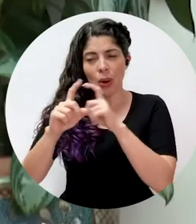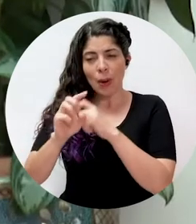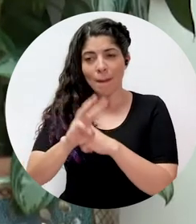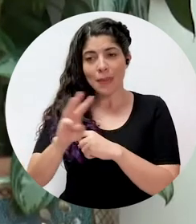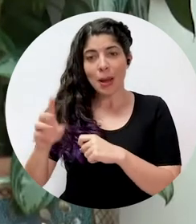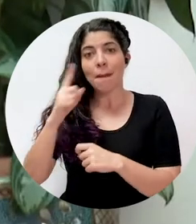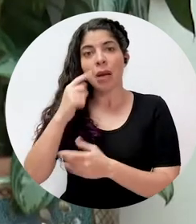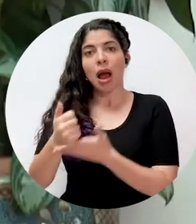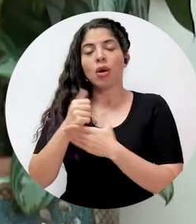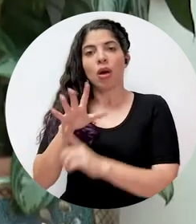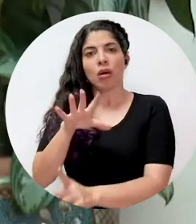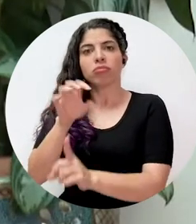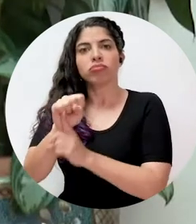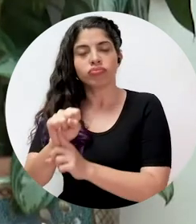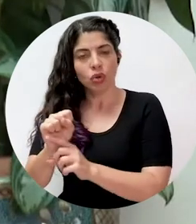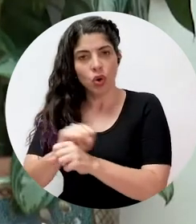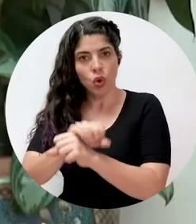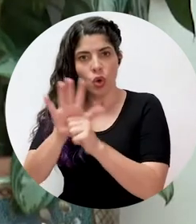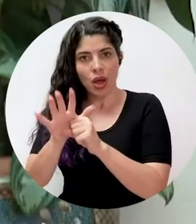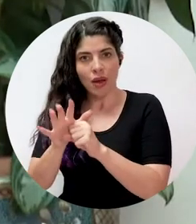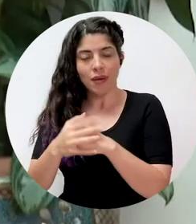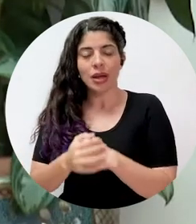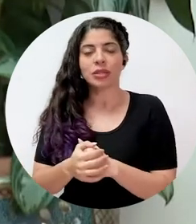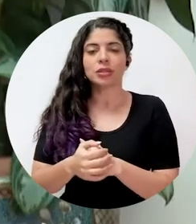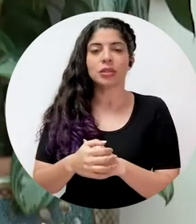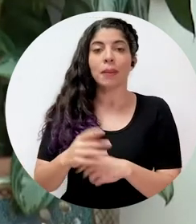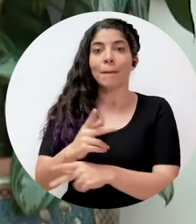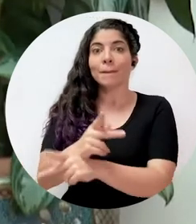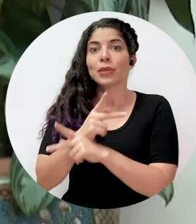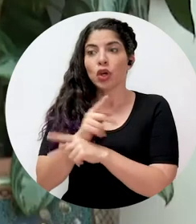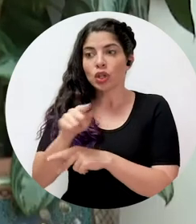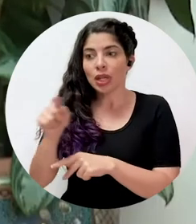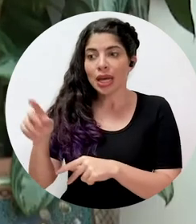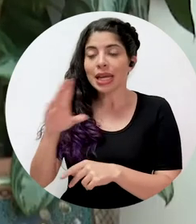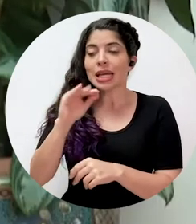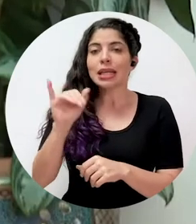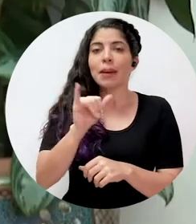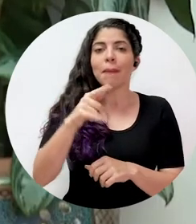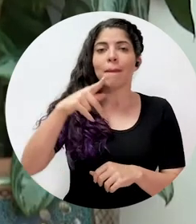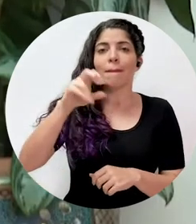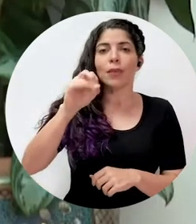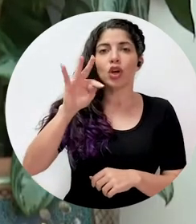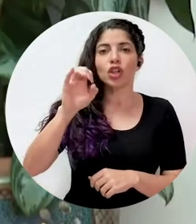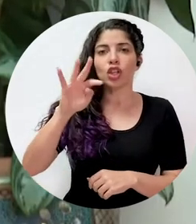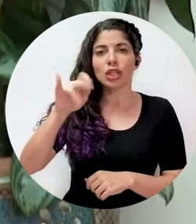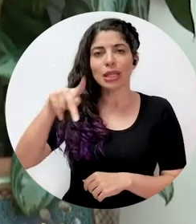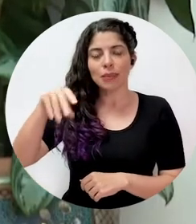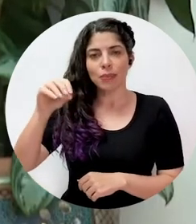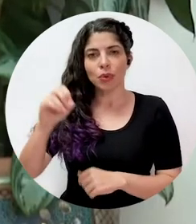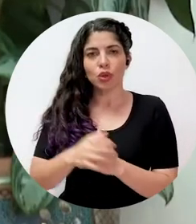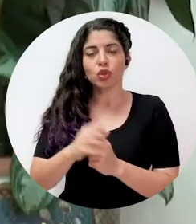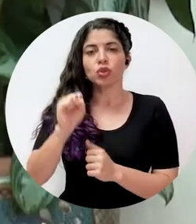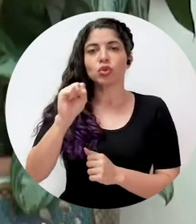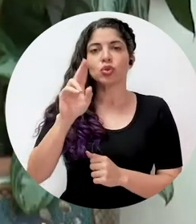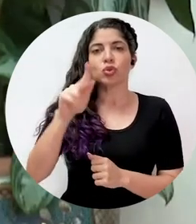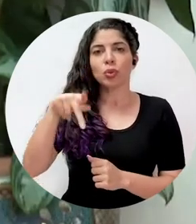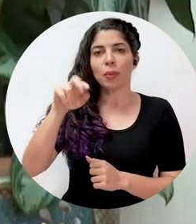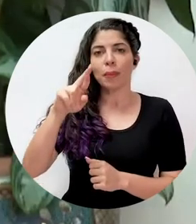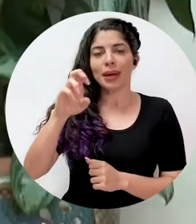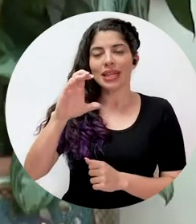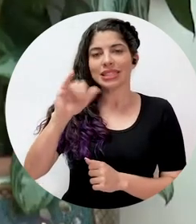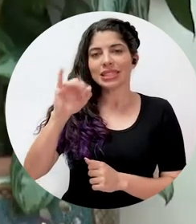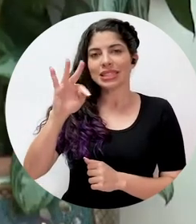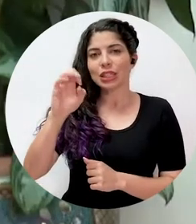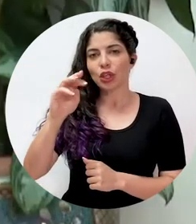the identification of coronavirus protective inhibitors, design of a prototype of a super